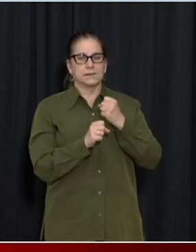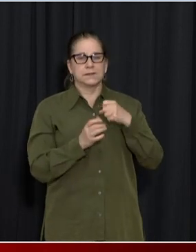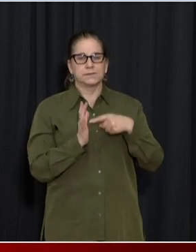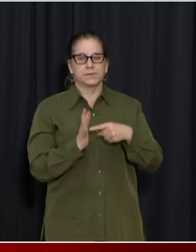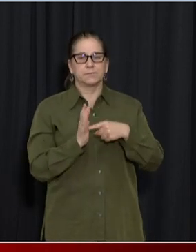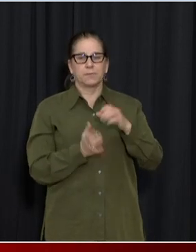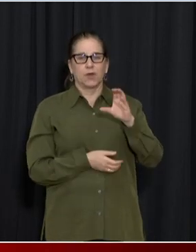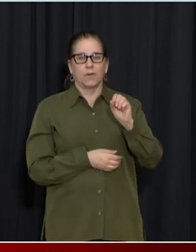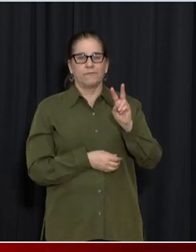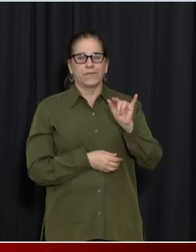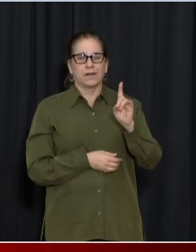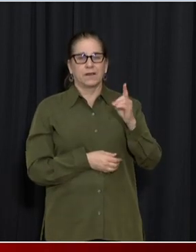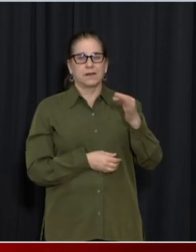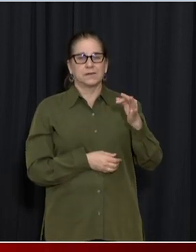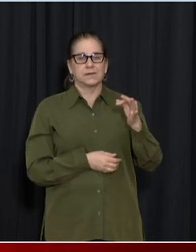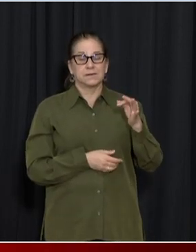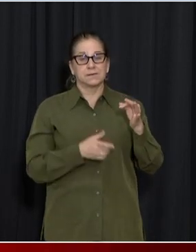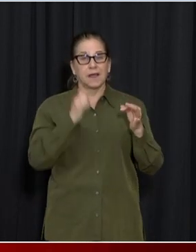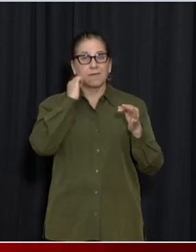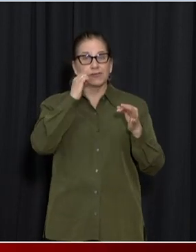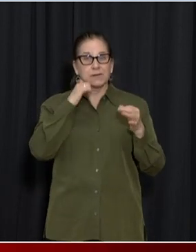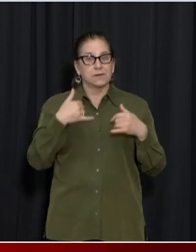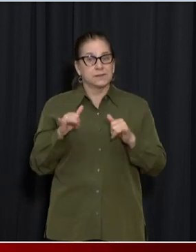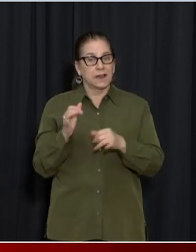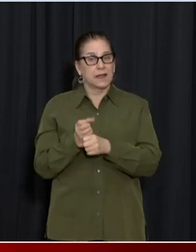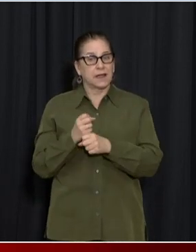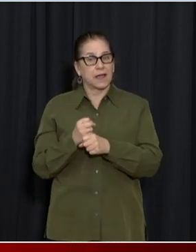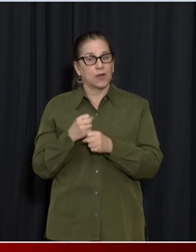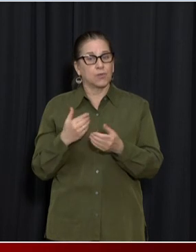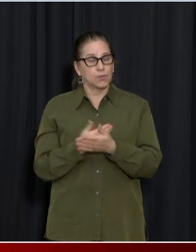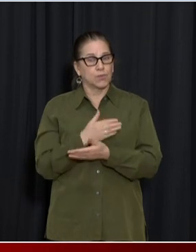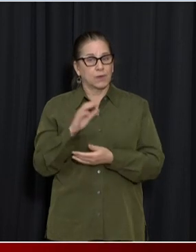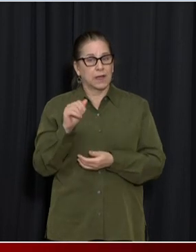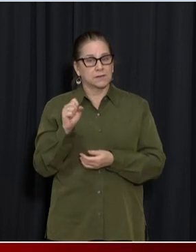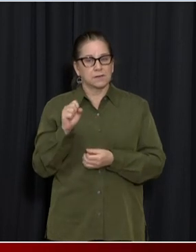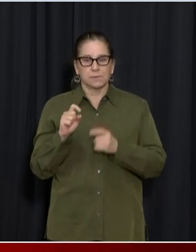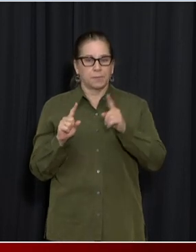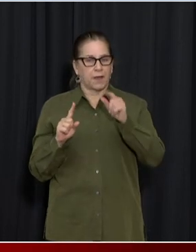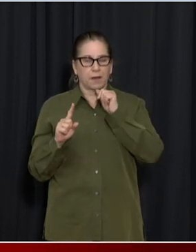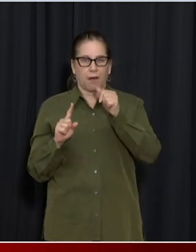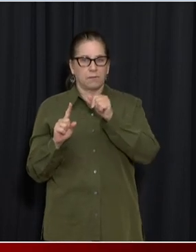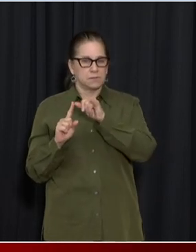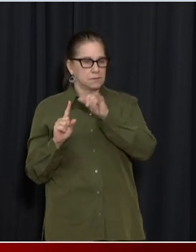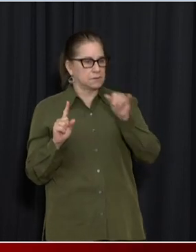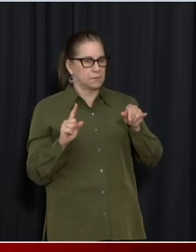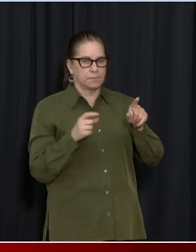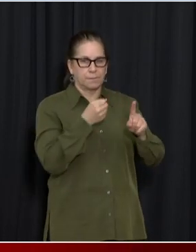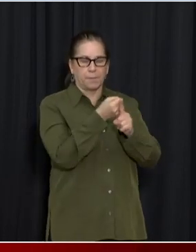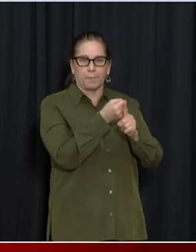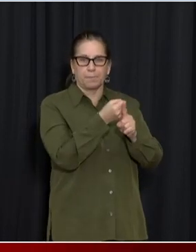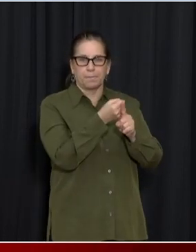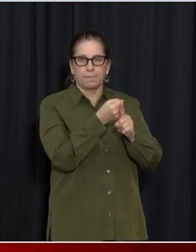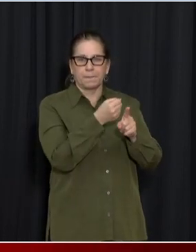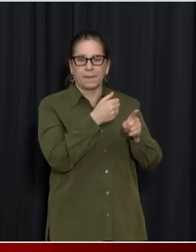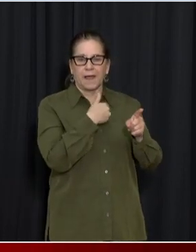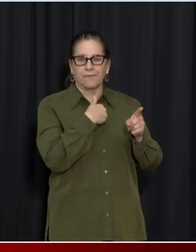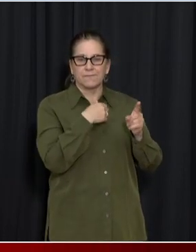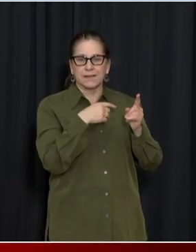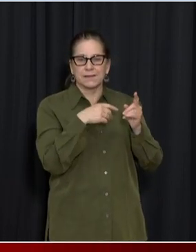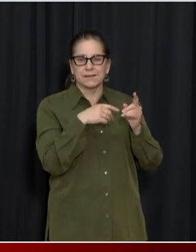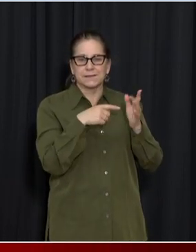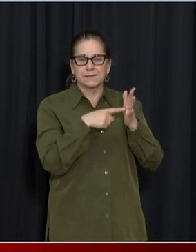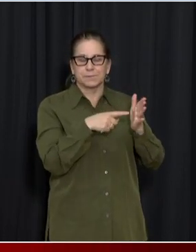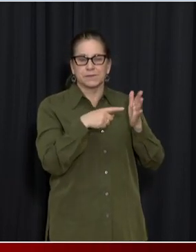same as the cases by symptom onset date that are up here in our epi curve. So what we are going to